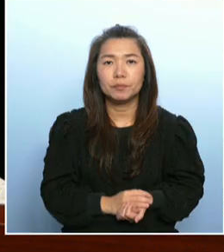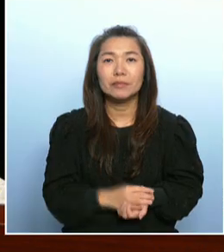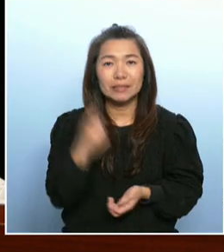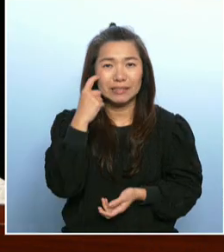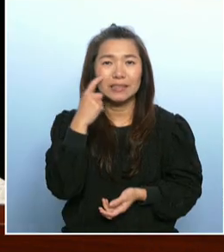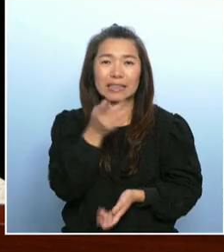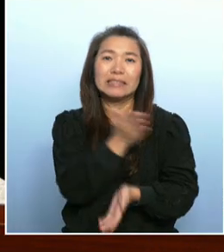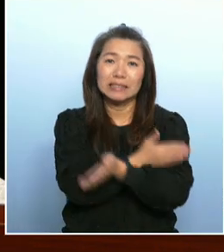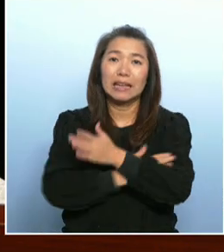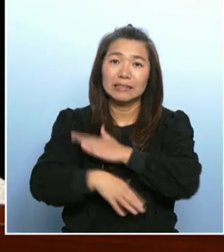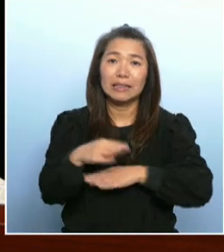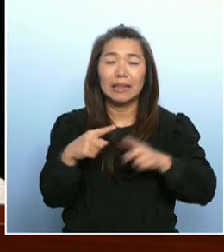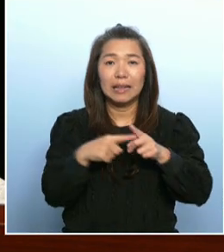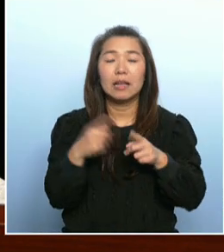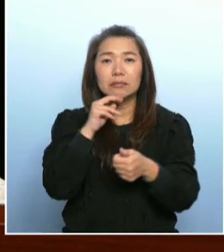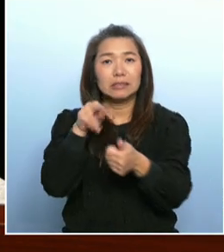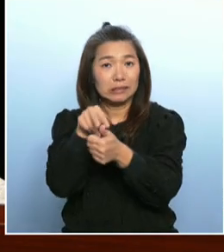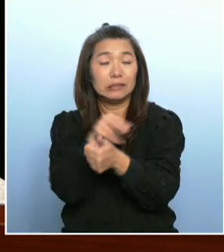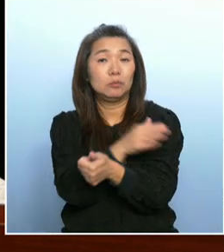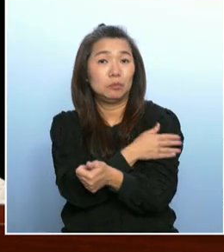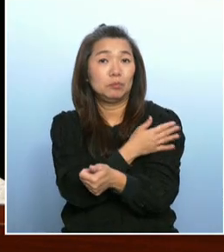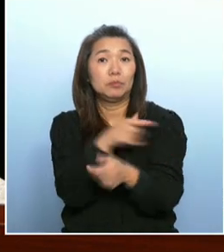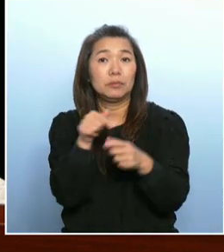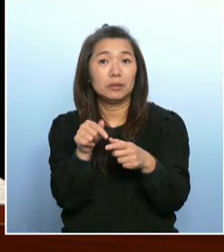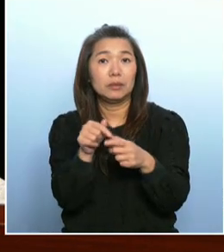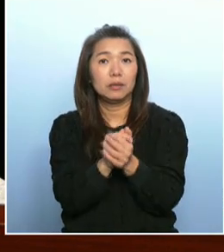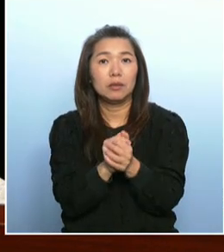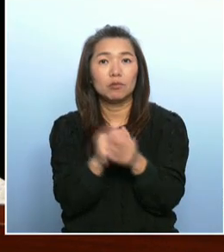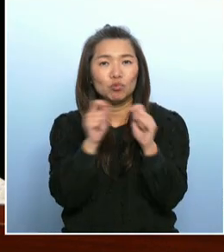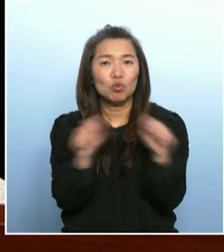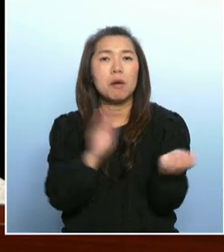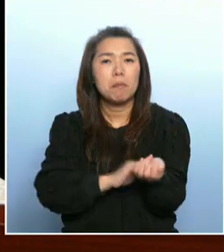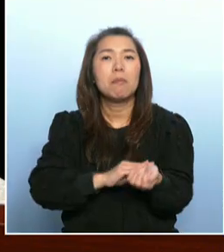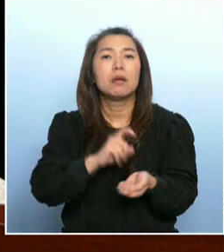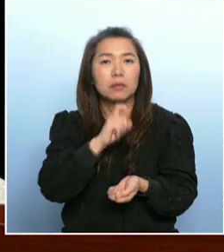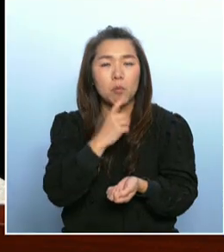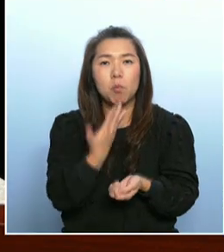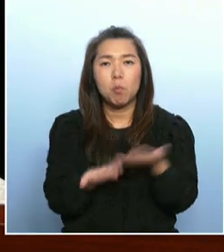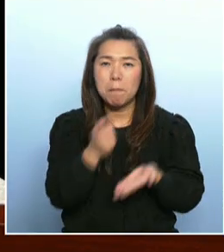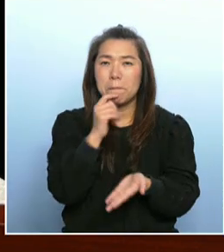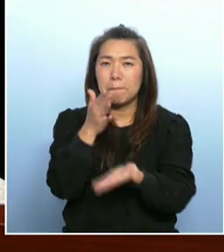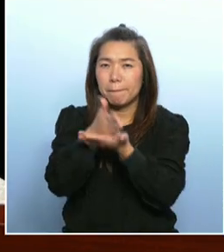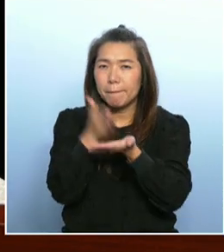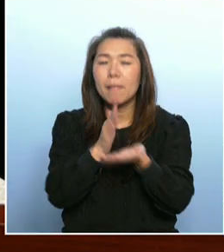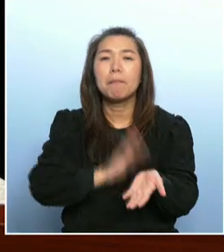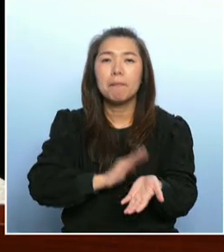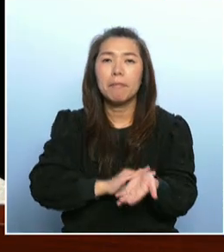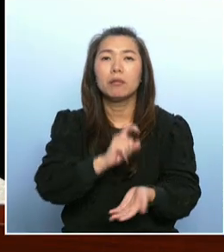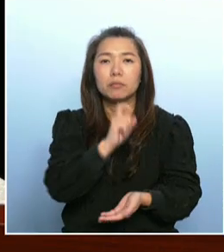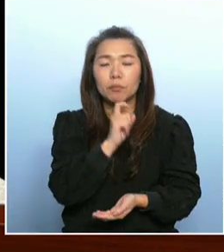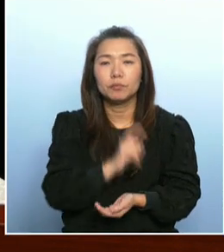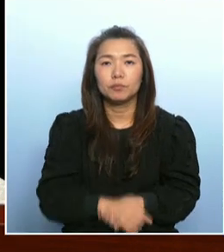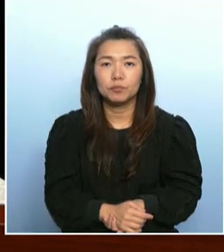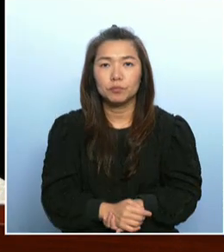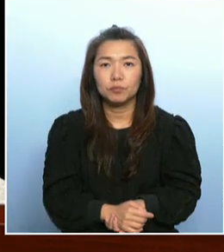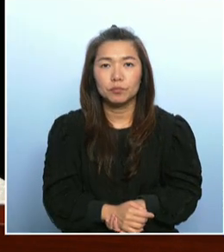Dr. Low, the Secretary for Health, have promulgated the new charges for hospital service.